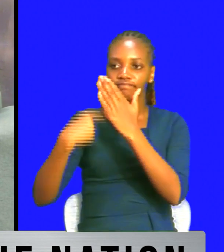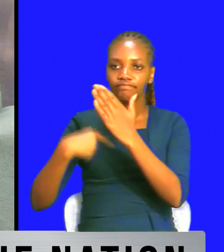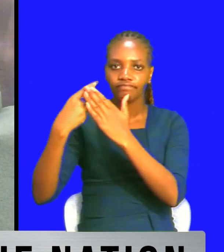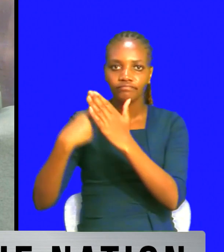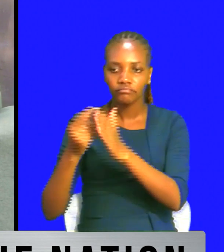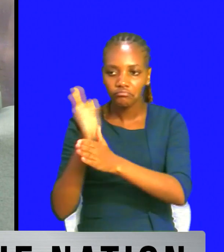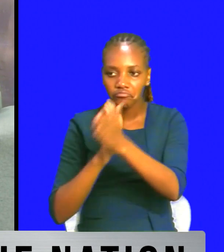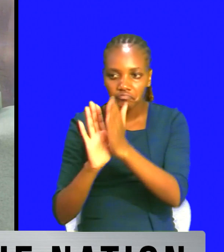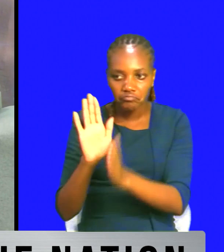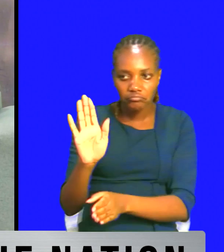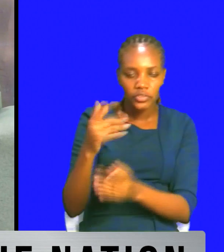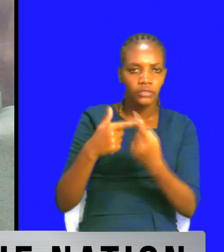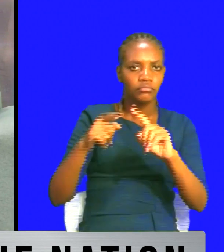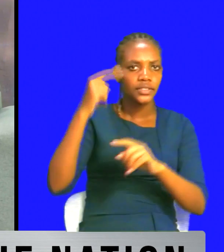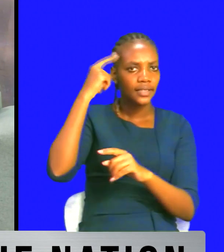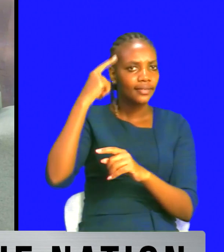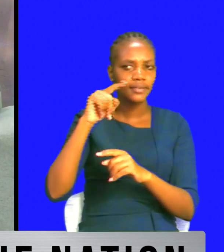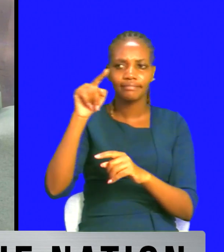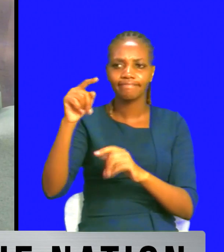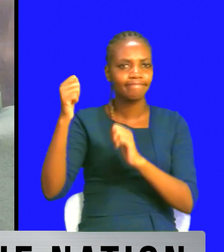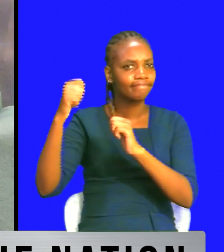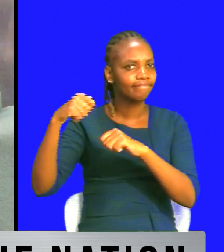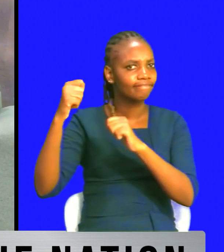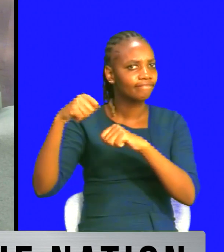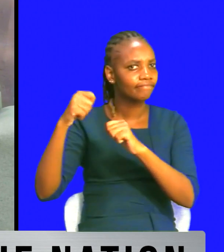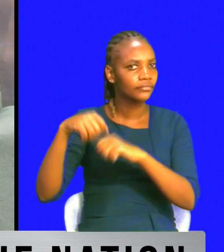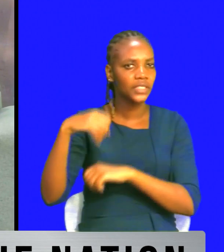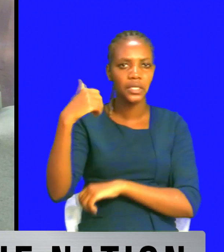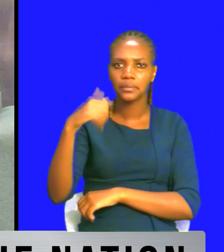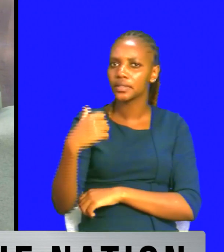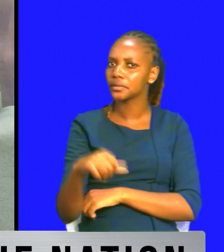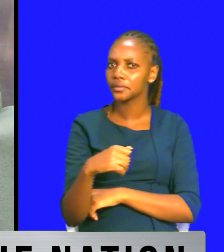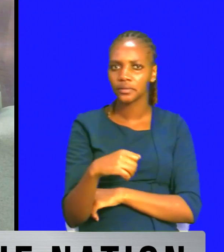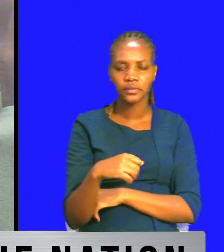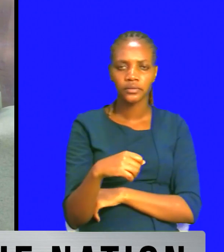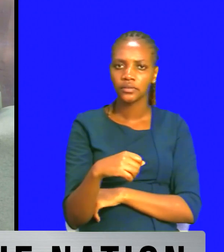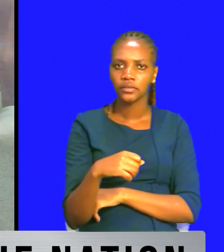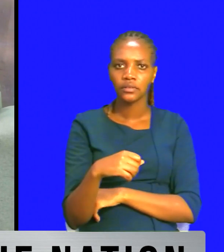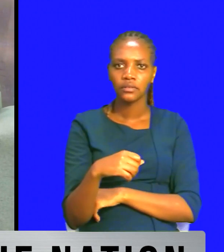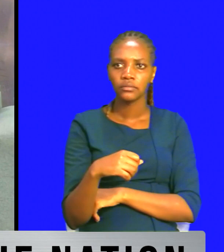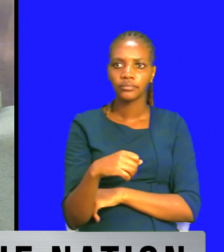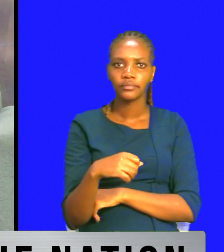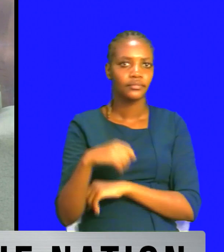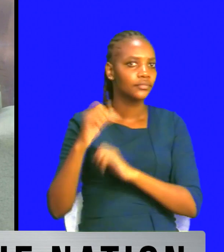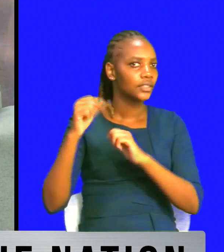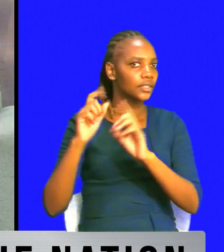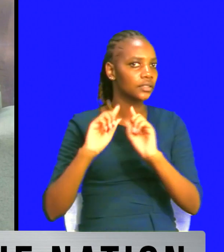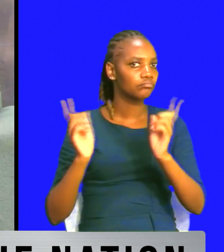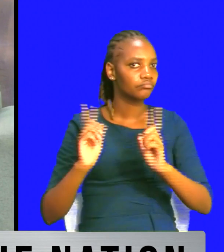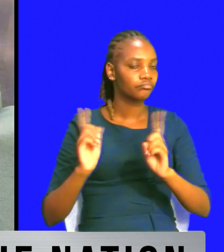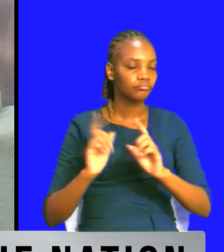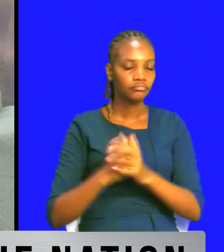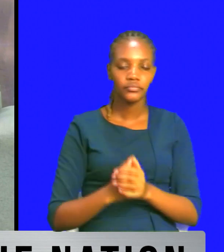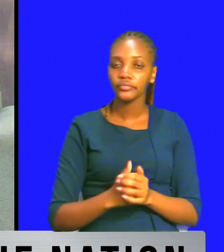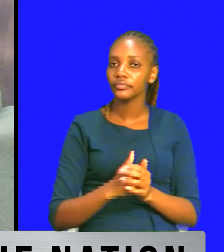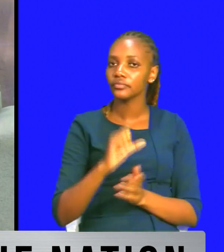talks. But then I think they didn't get to a point where they would have basically agreed on what they are talking about. Yeah.